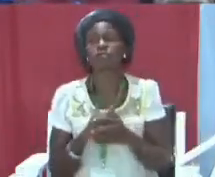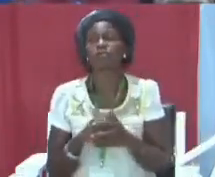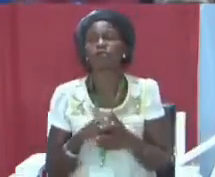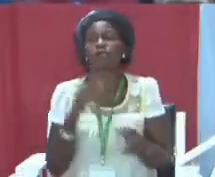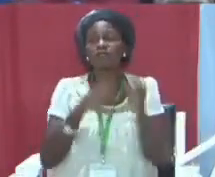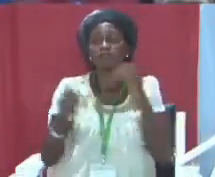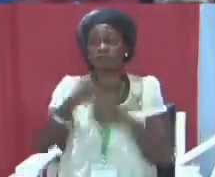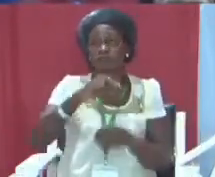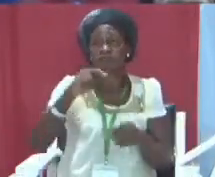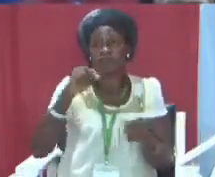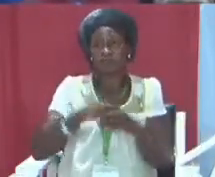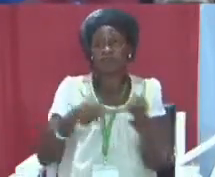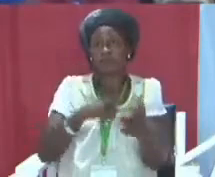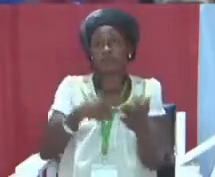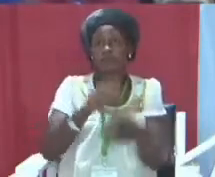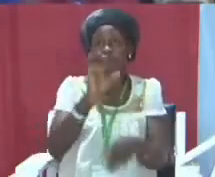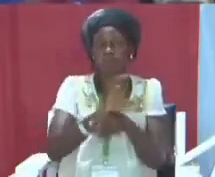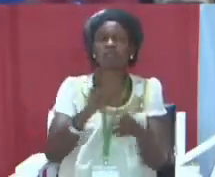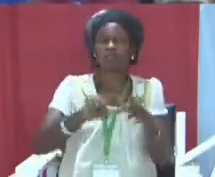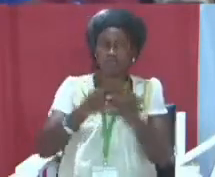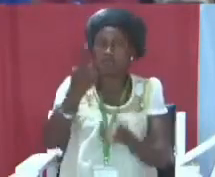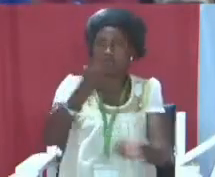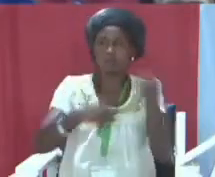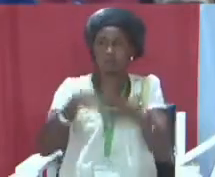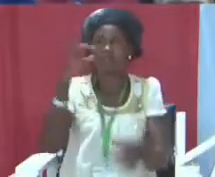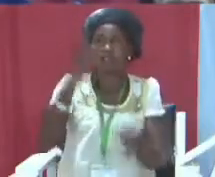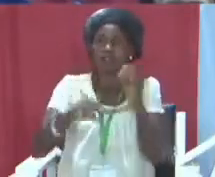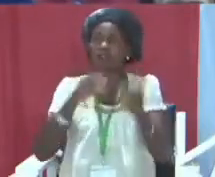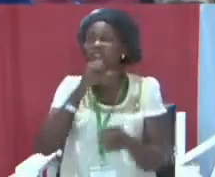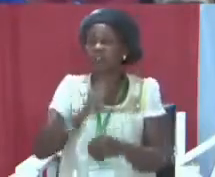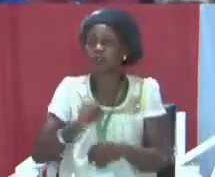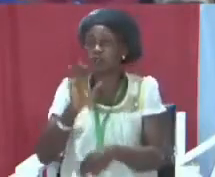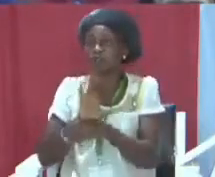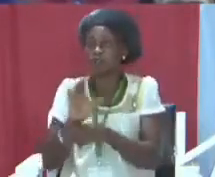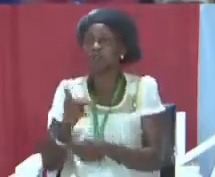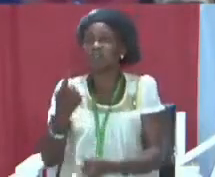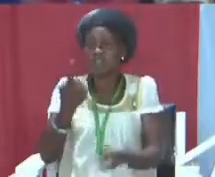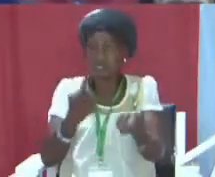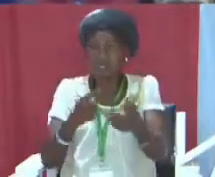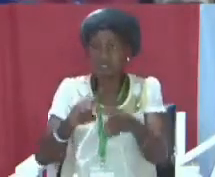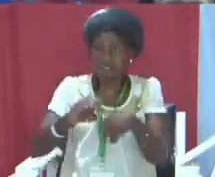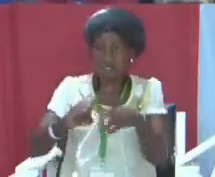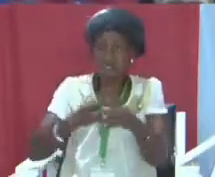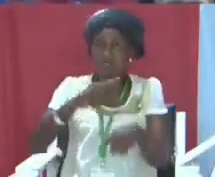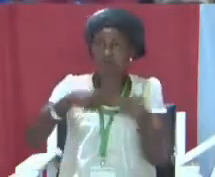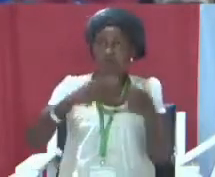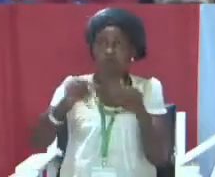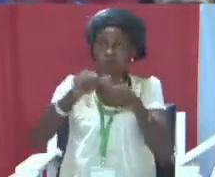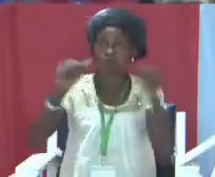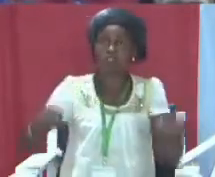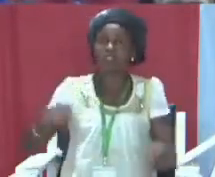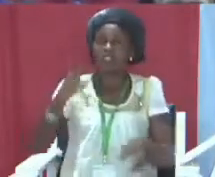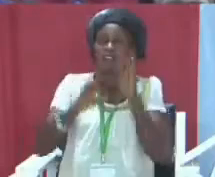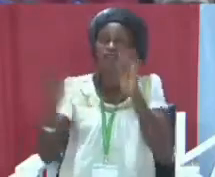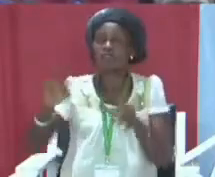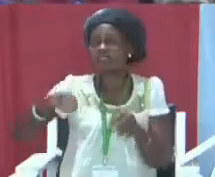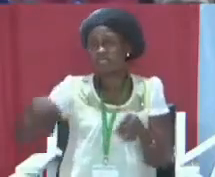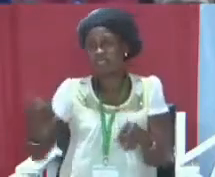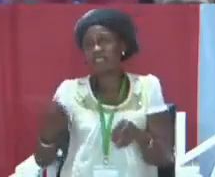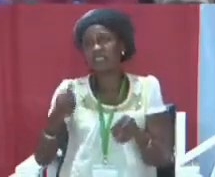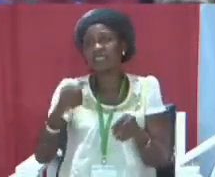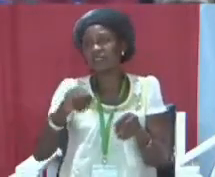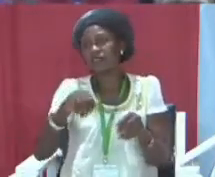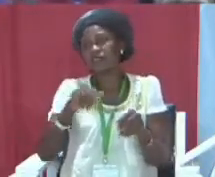If you are in this auditorium, start coming out. If you are in the old auditorium, start going to the altar. If you are in any of the viewing